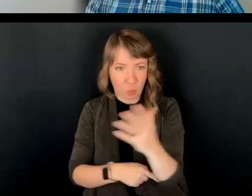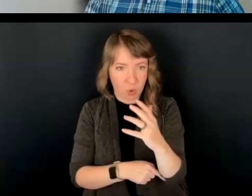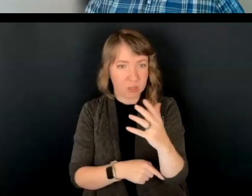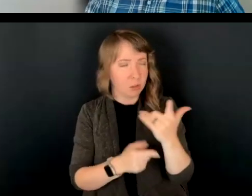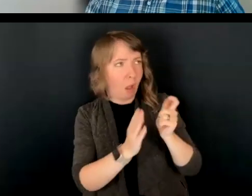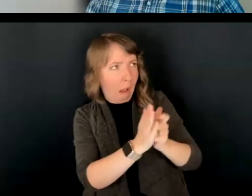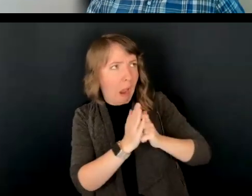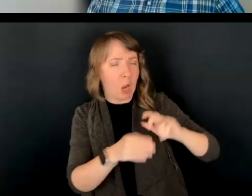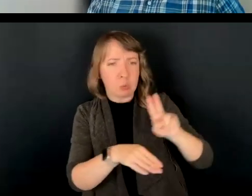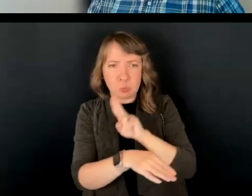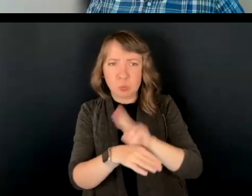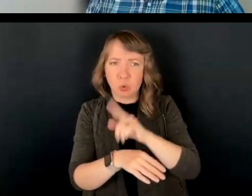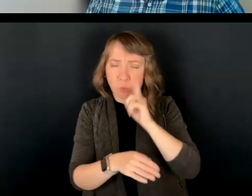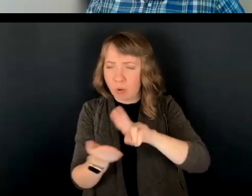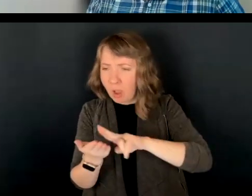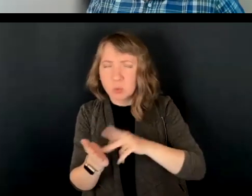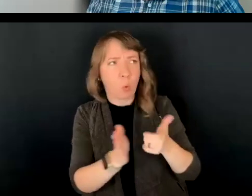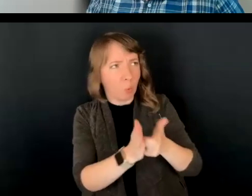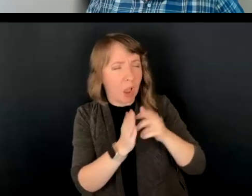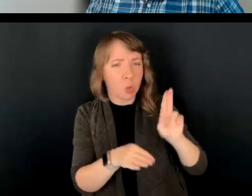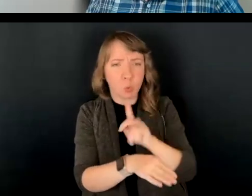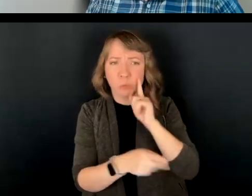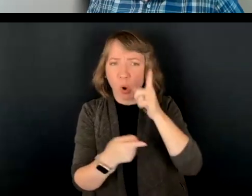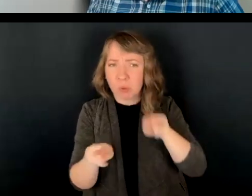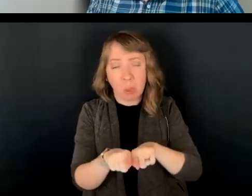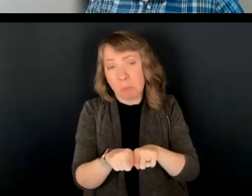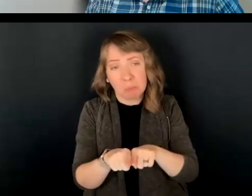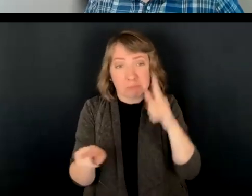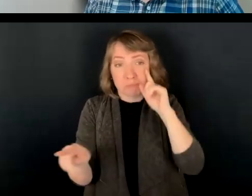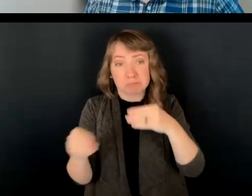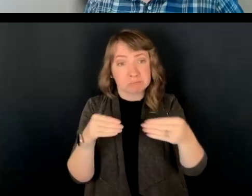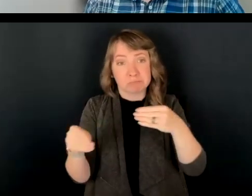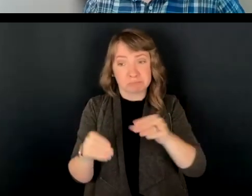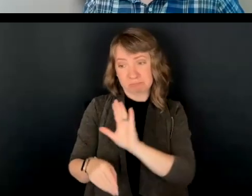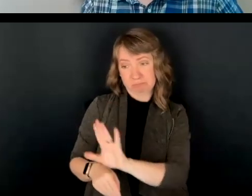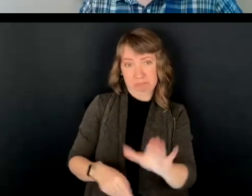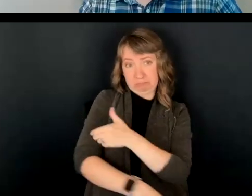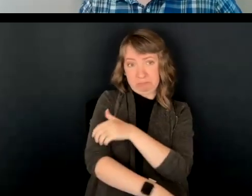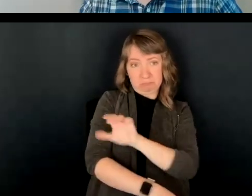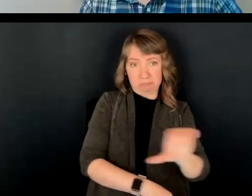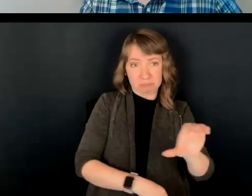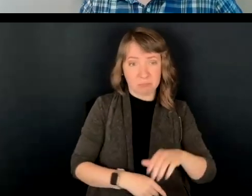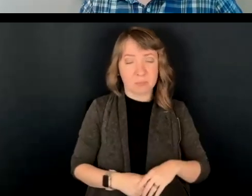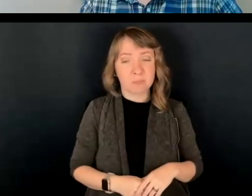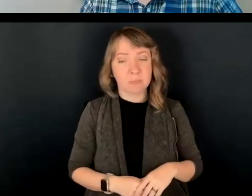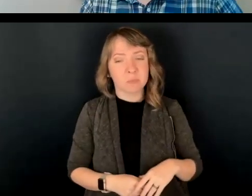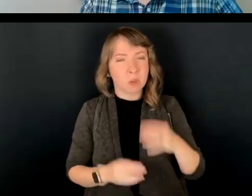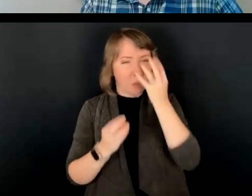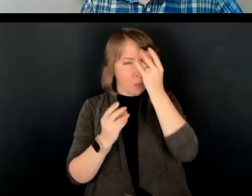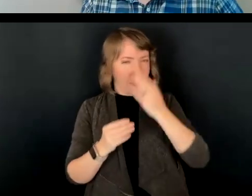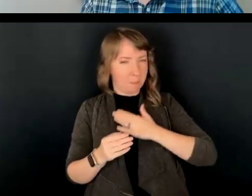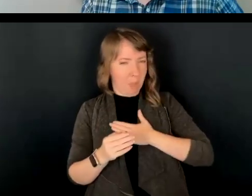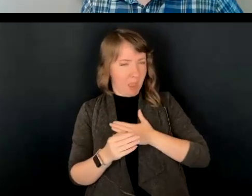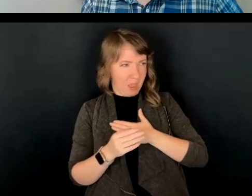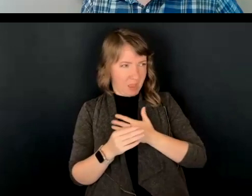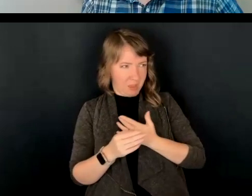unit level. And so you thinking about how you're positioned with with the unit, your own capabilities, where you're